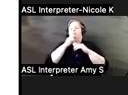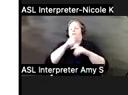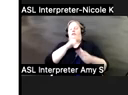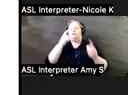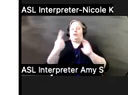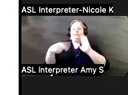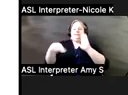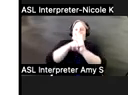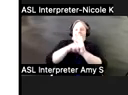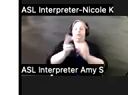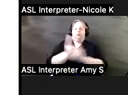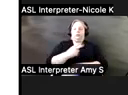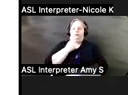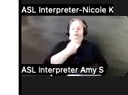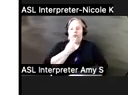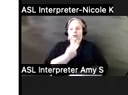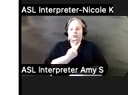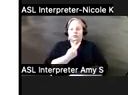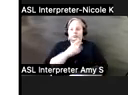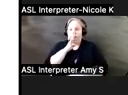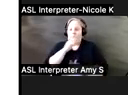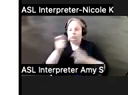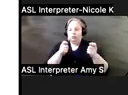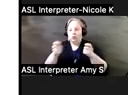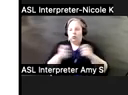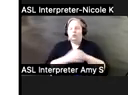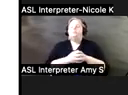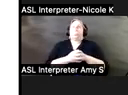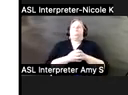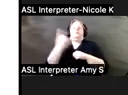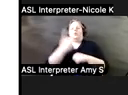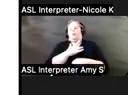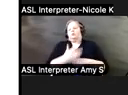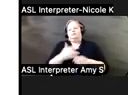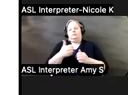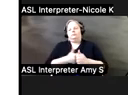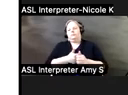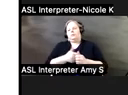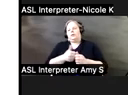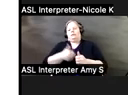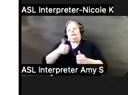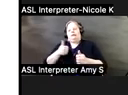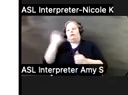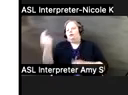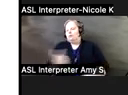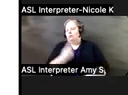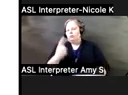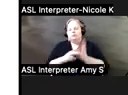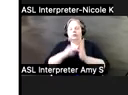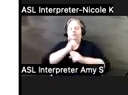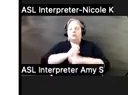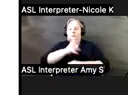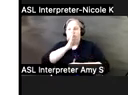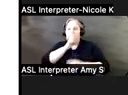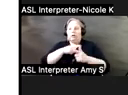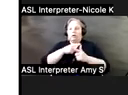of voice control for video games is there's always delay with voice control. So when you speak to something and when that control goes